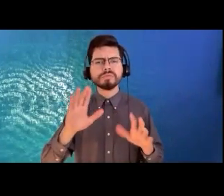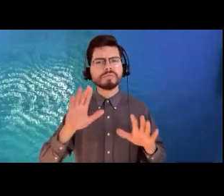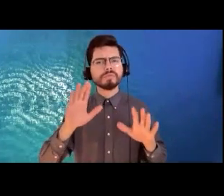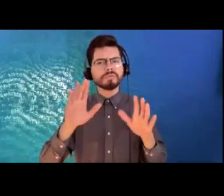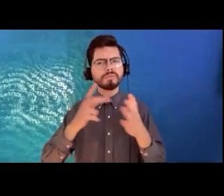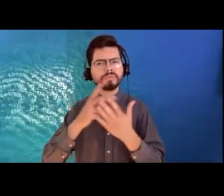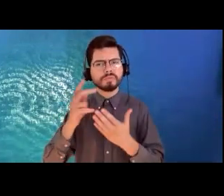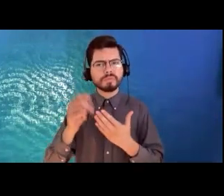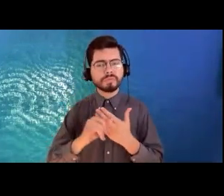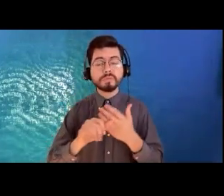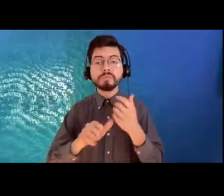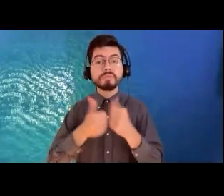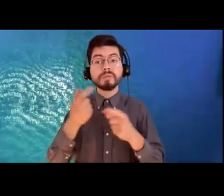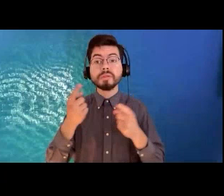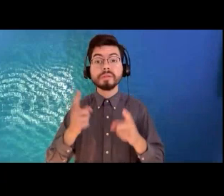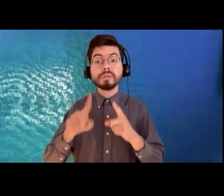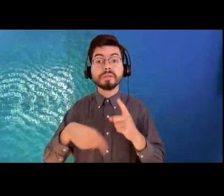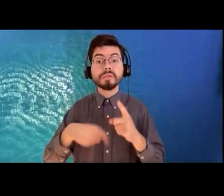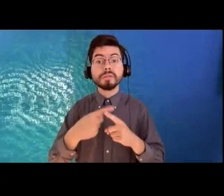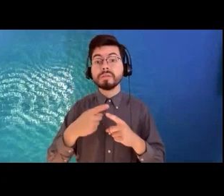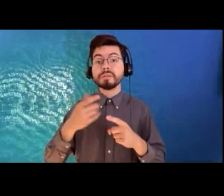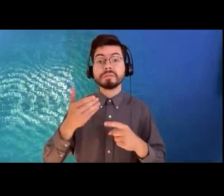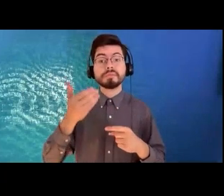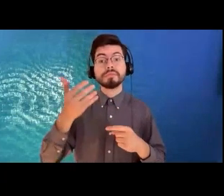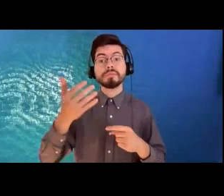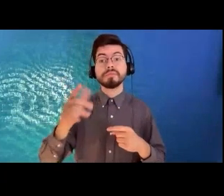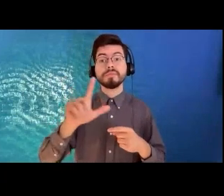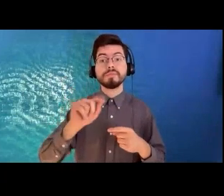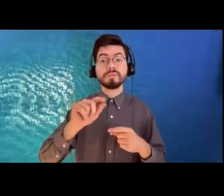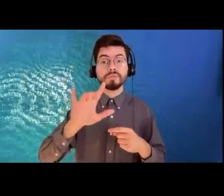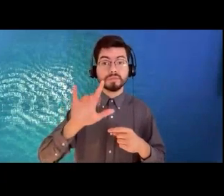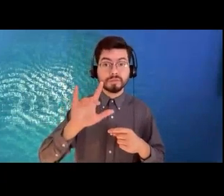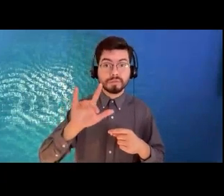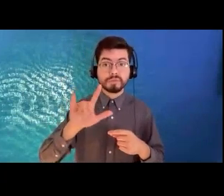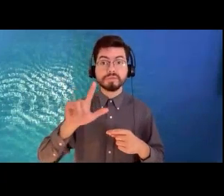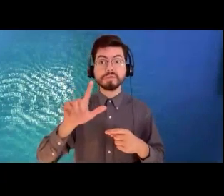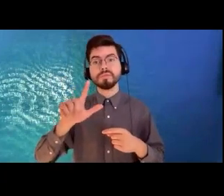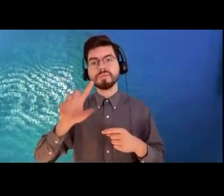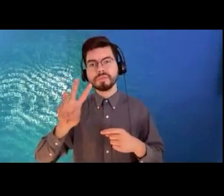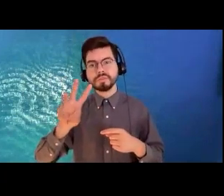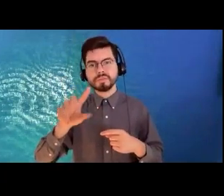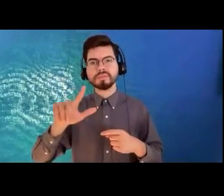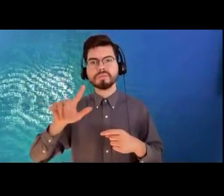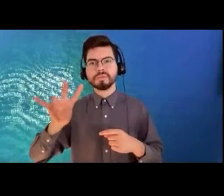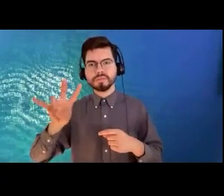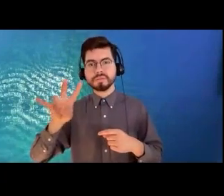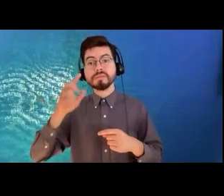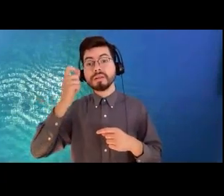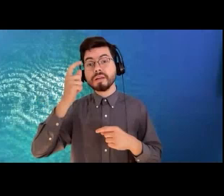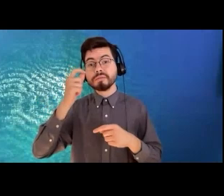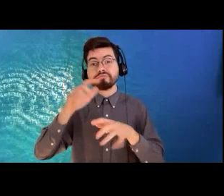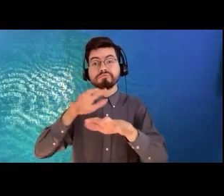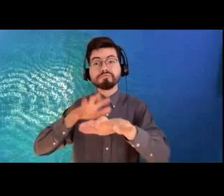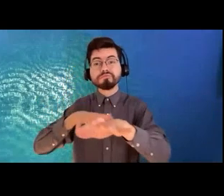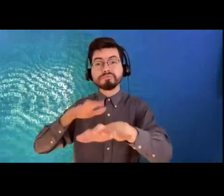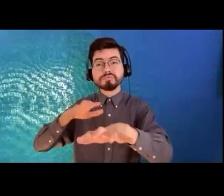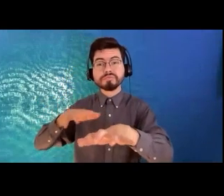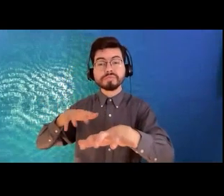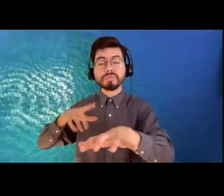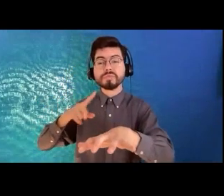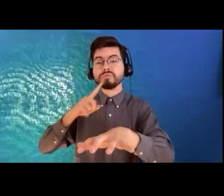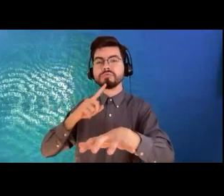won't happen until 25, 26, 27. As far as traffic impacts, I'd imagine anything would be